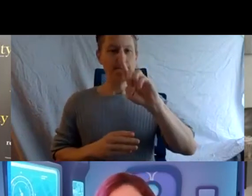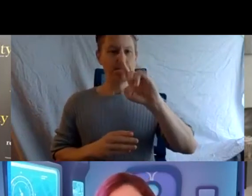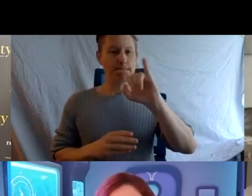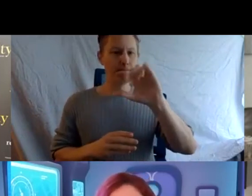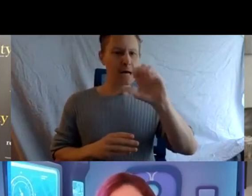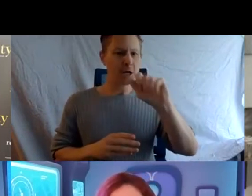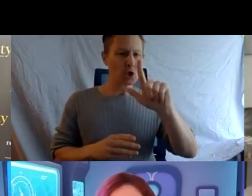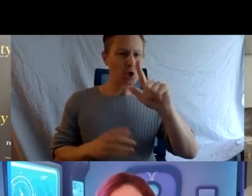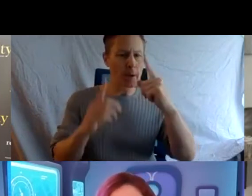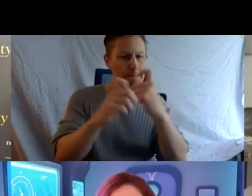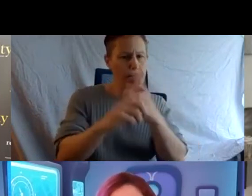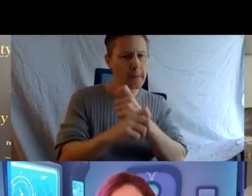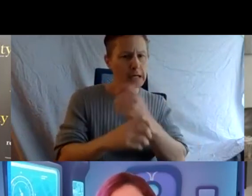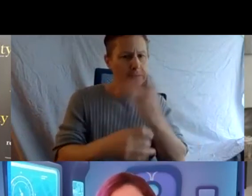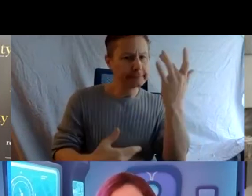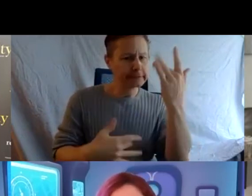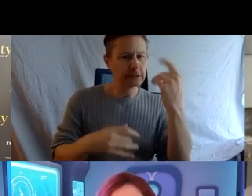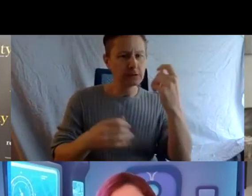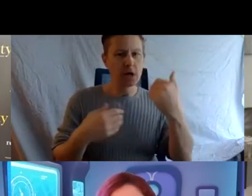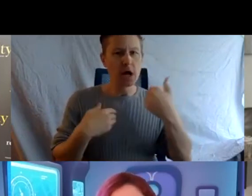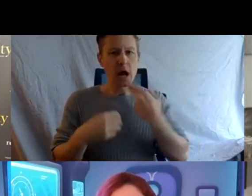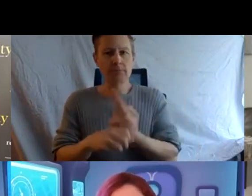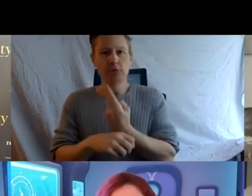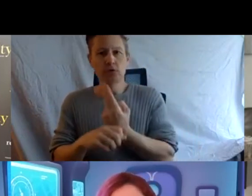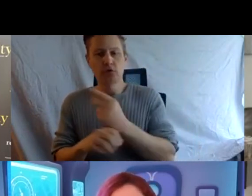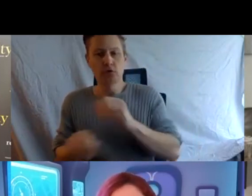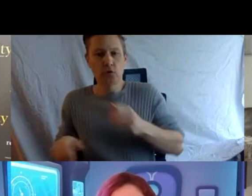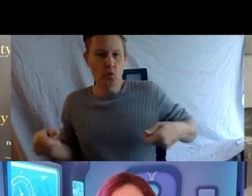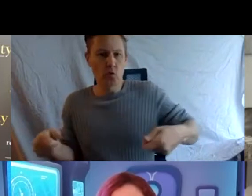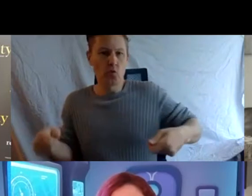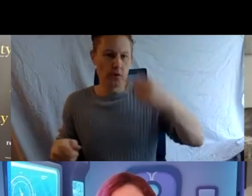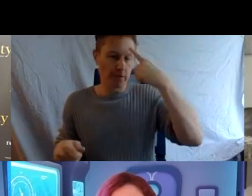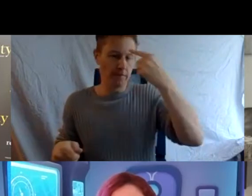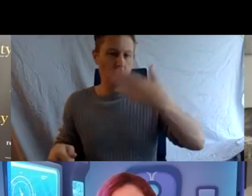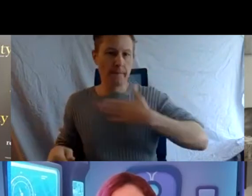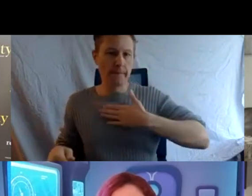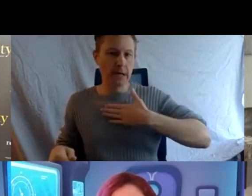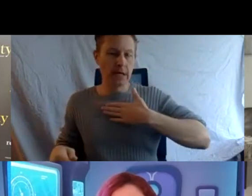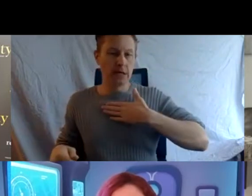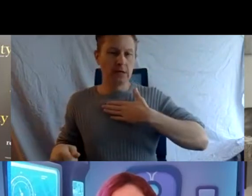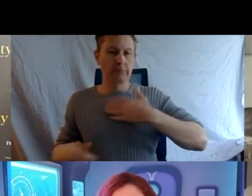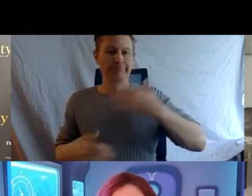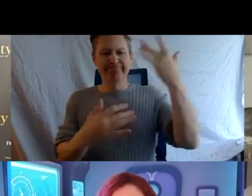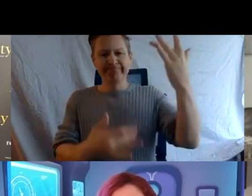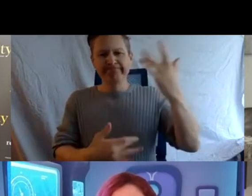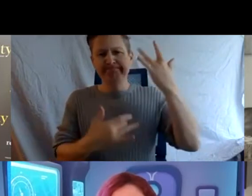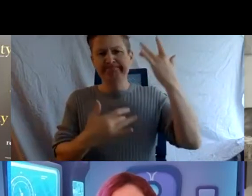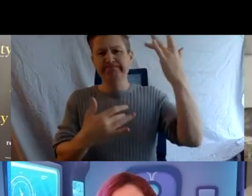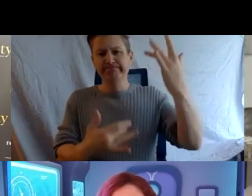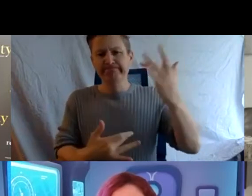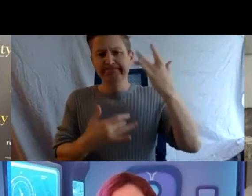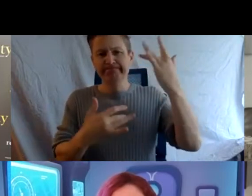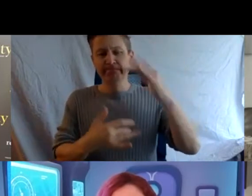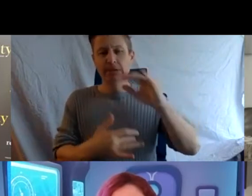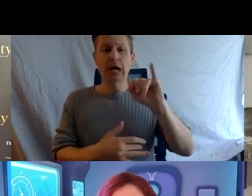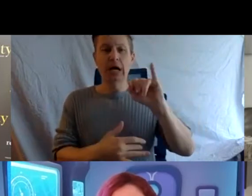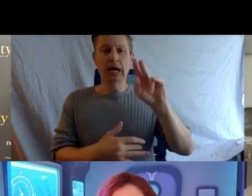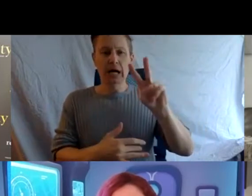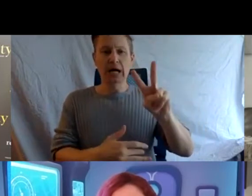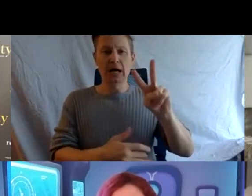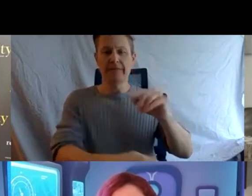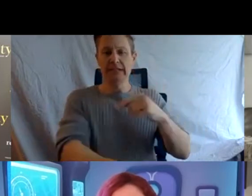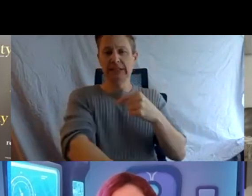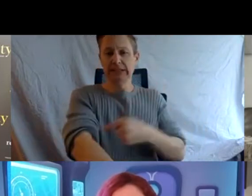Me having to use a wheelchair for my chronic pain, me having an IV pump and an ostomy